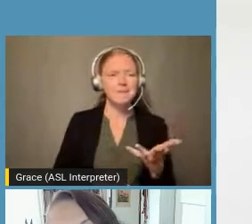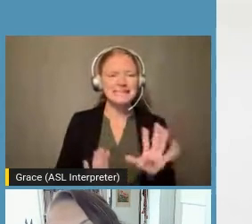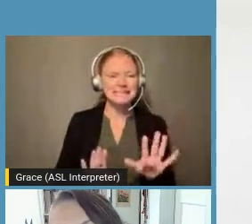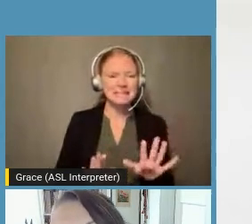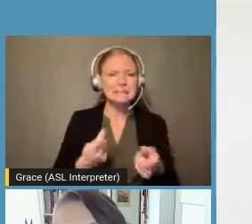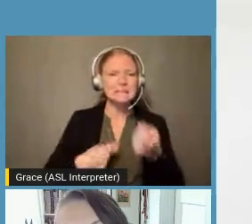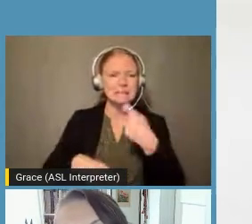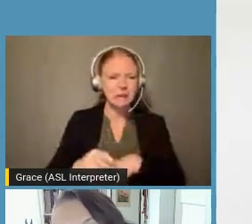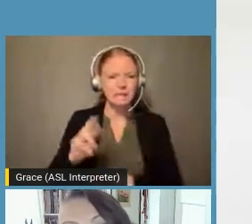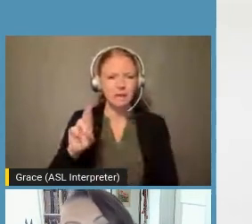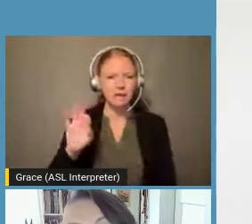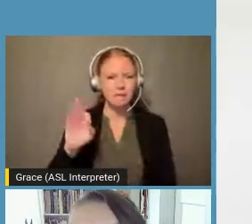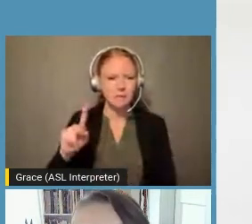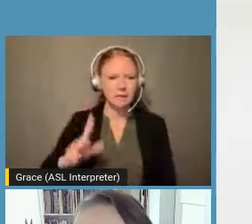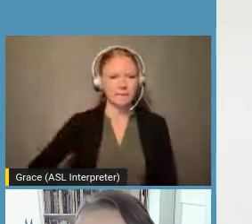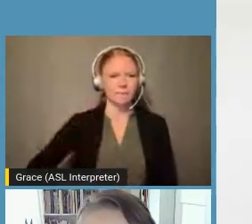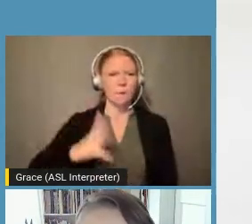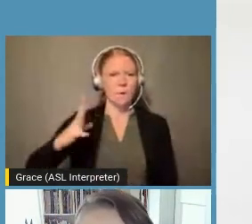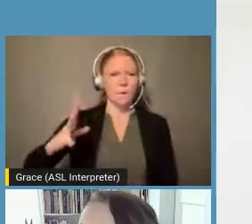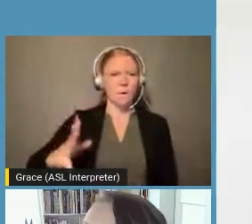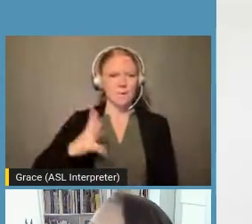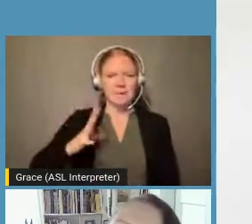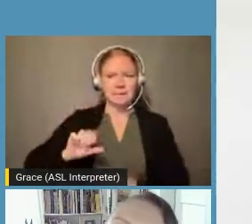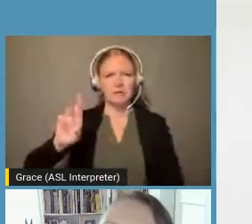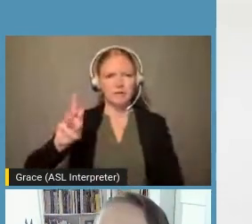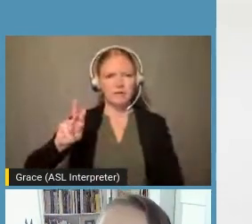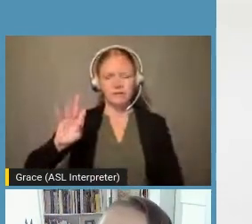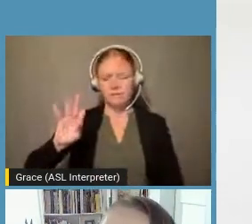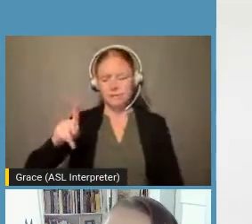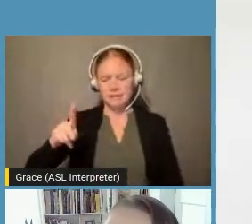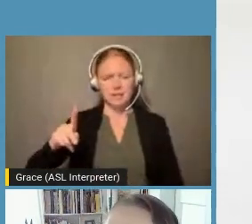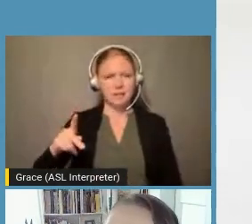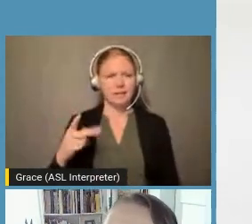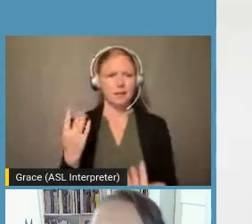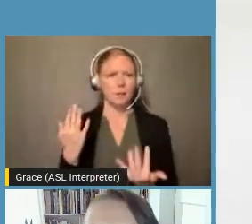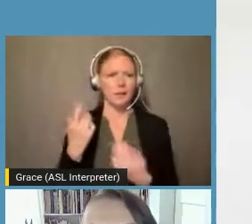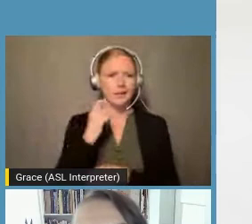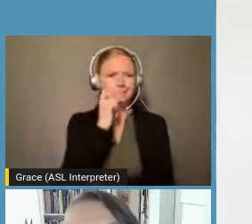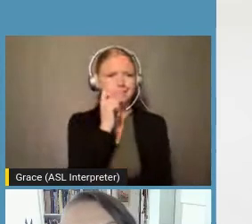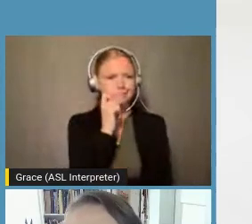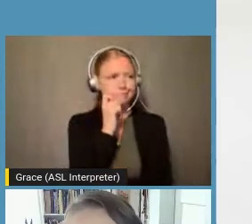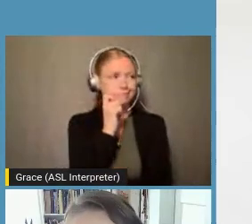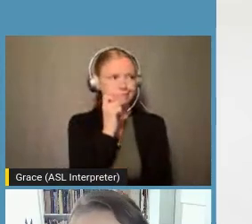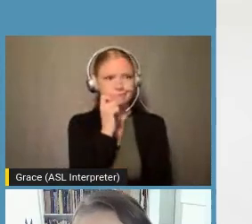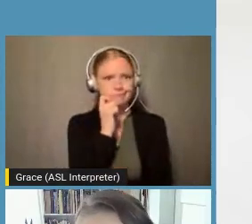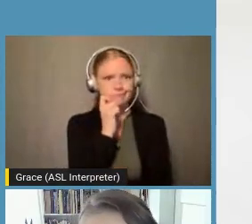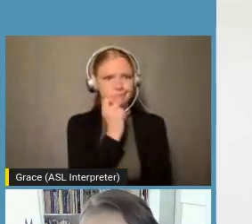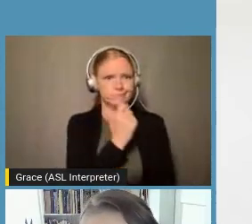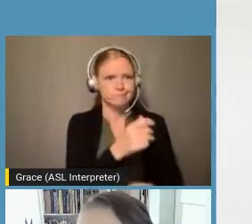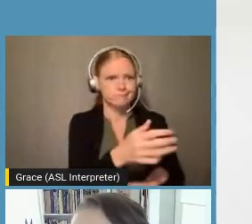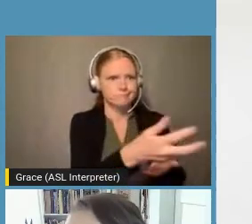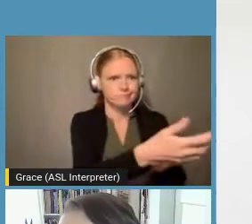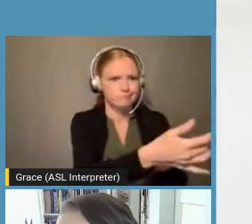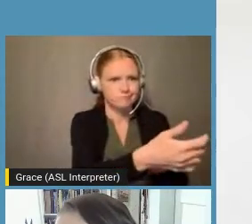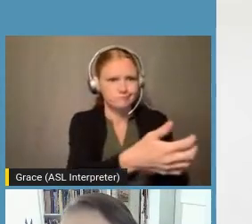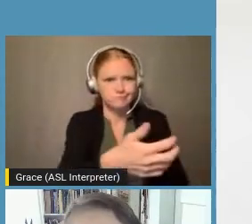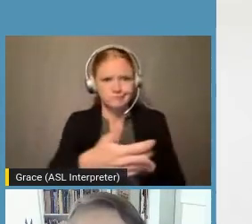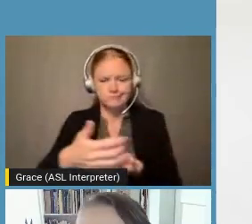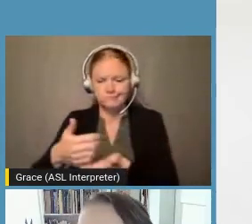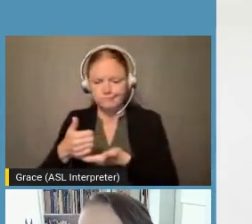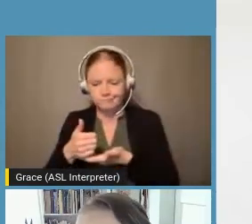an RFP and you just wait to see what comes back, instead consider looking around in your community